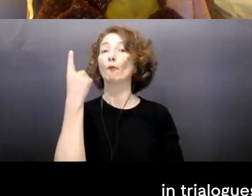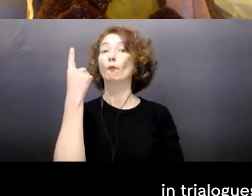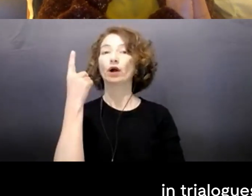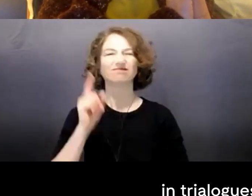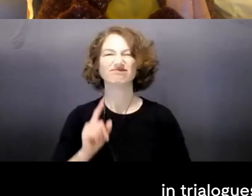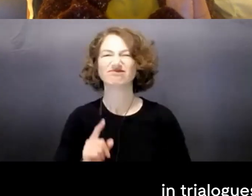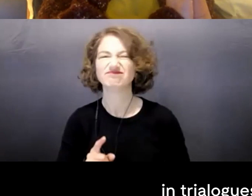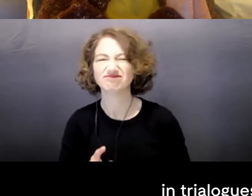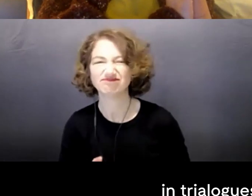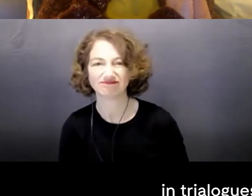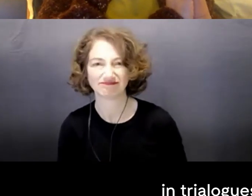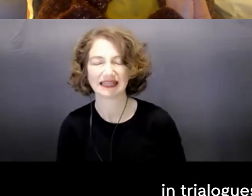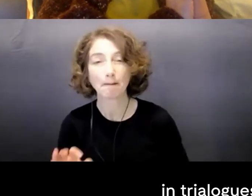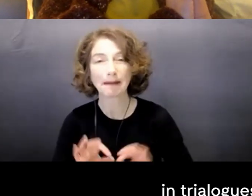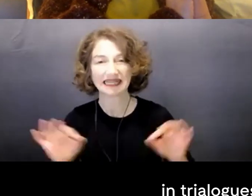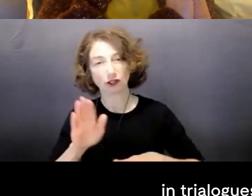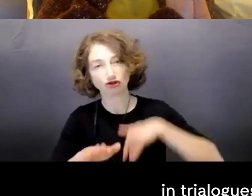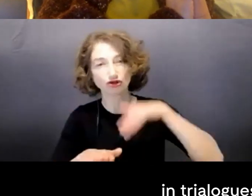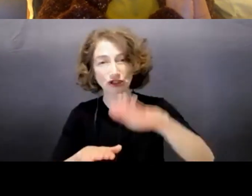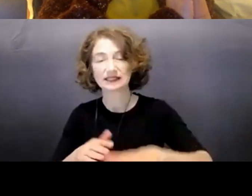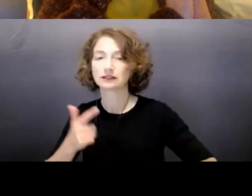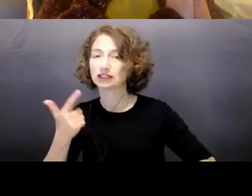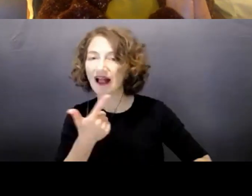be actually a way forward.